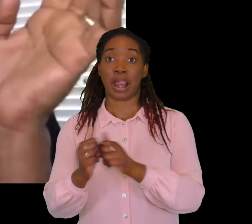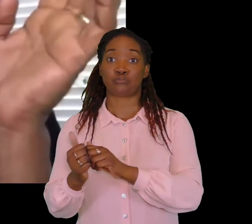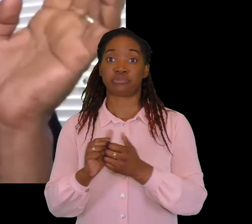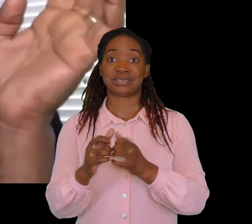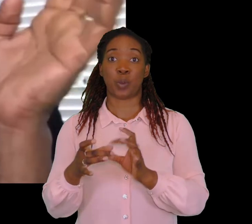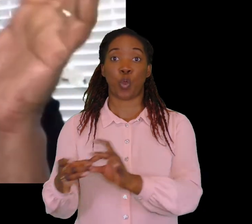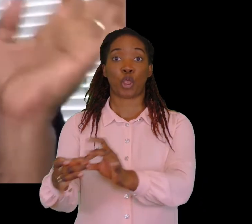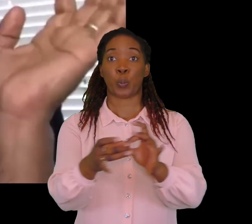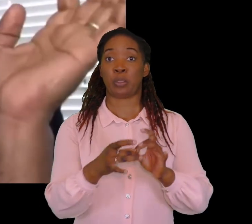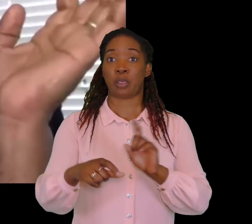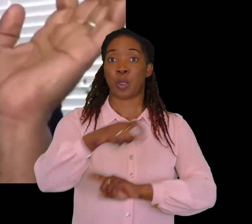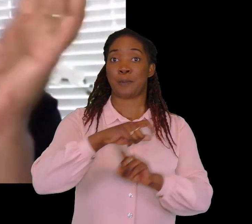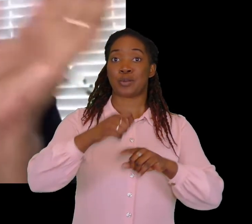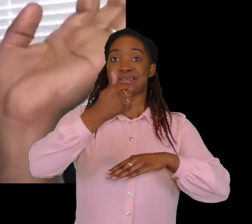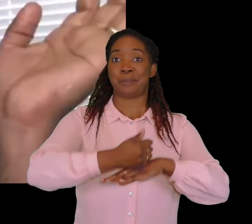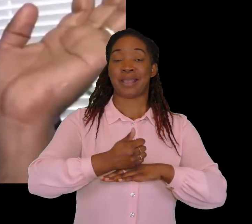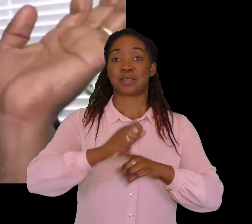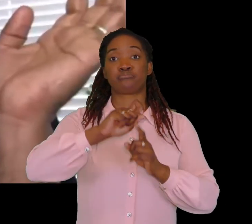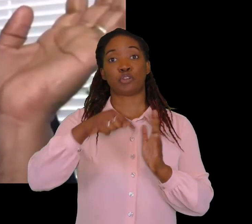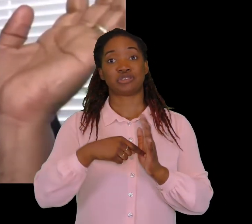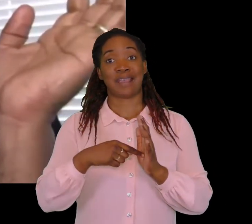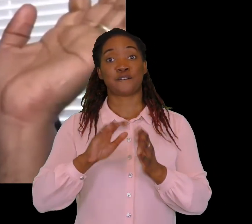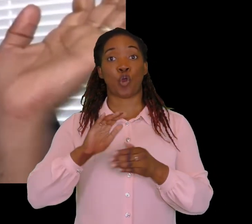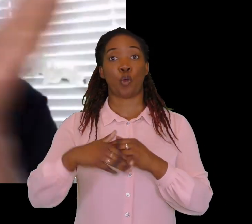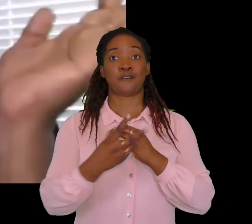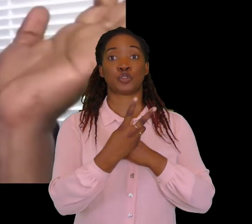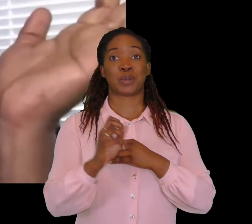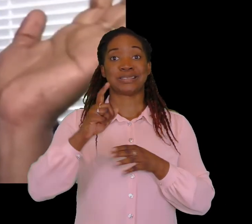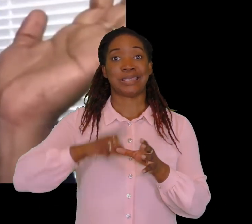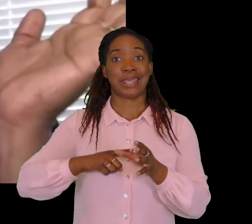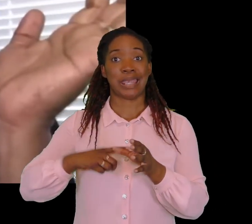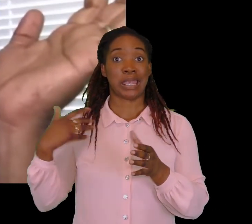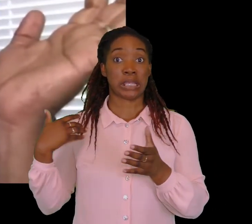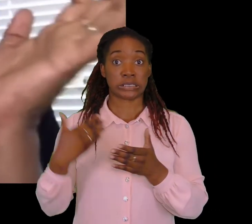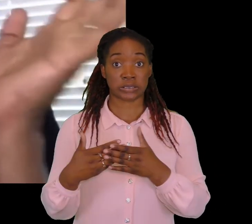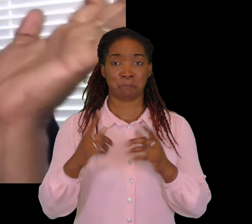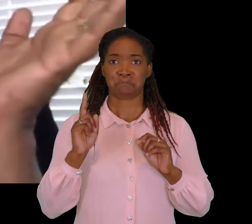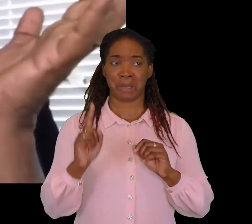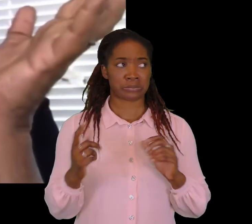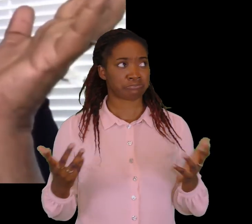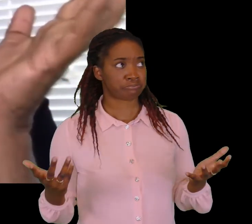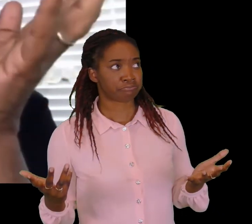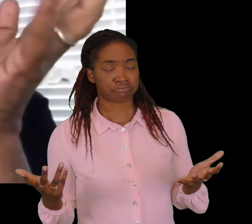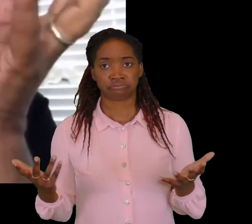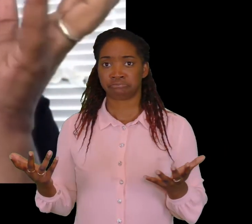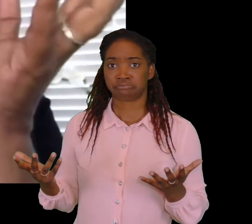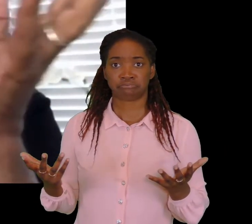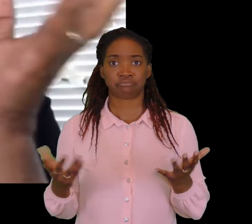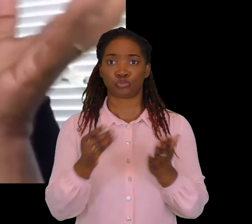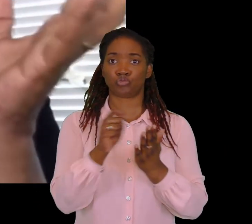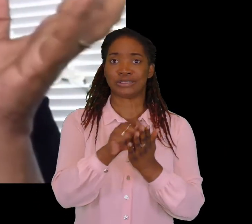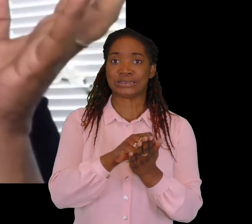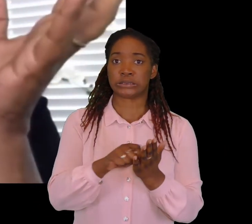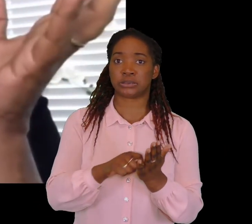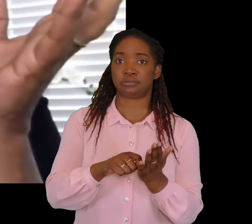collaboratively working with community-based projects for over 2 decades. But again, where is the